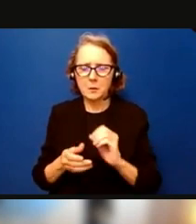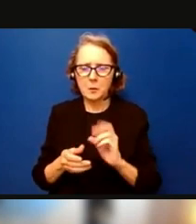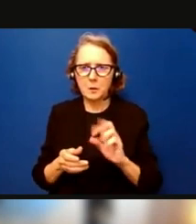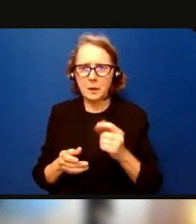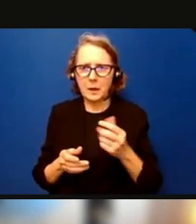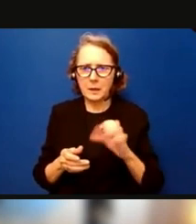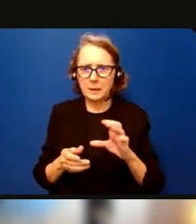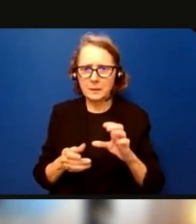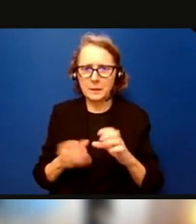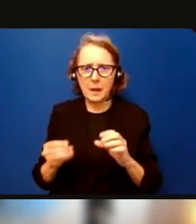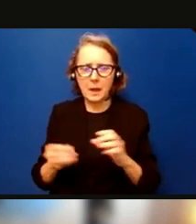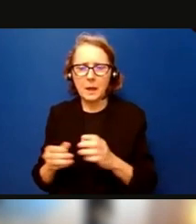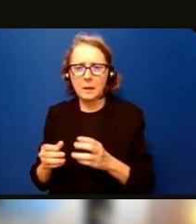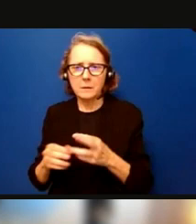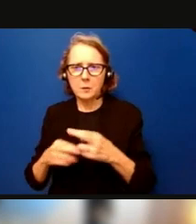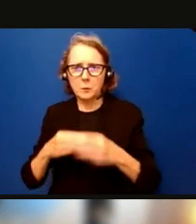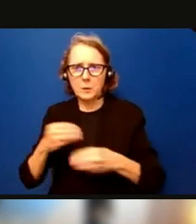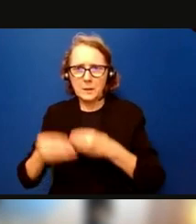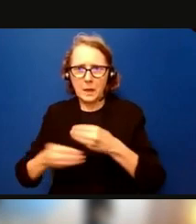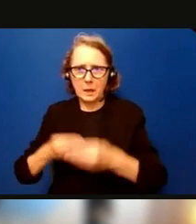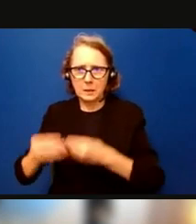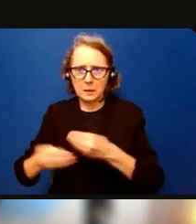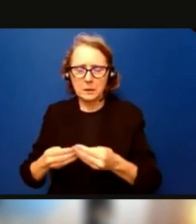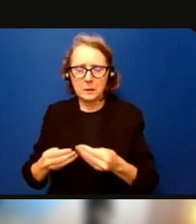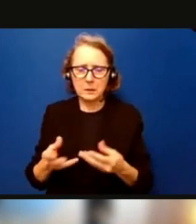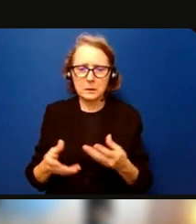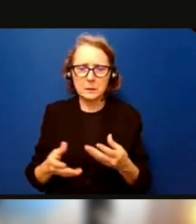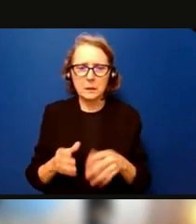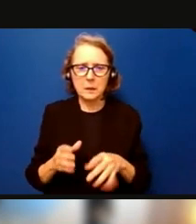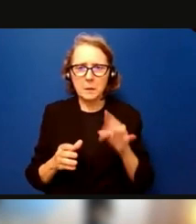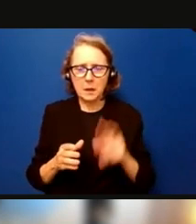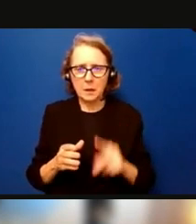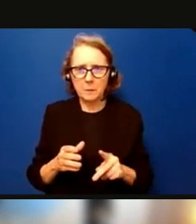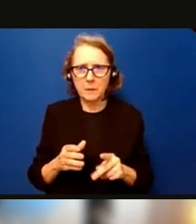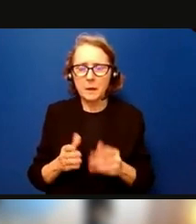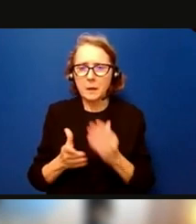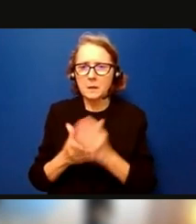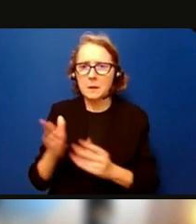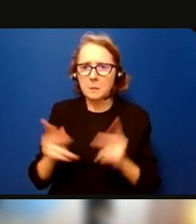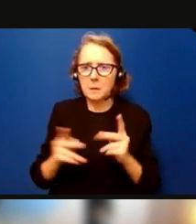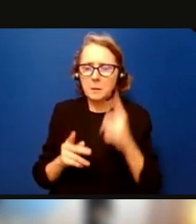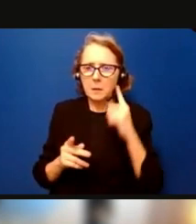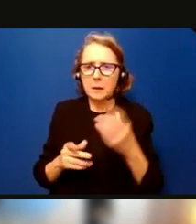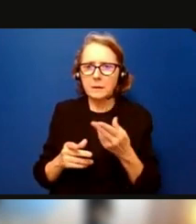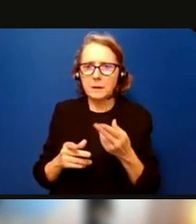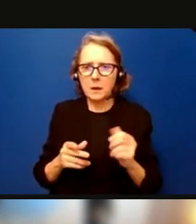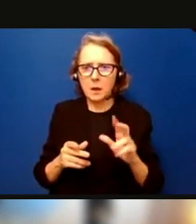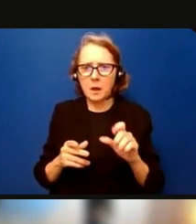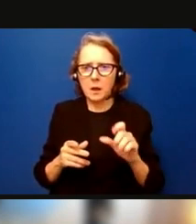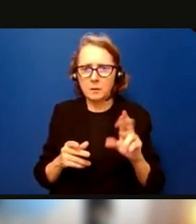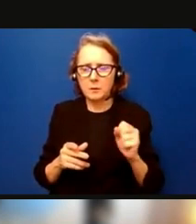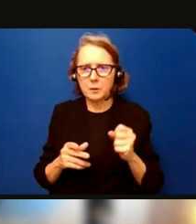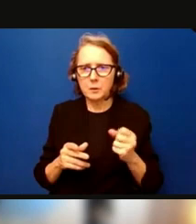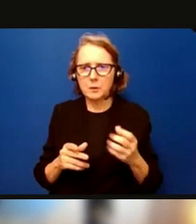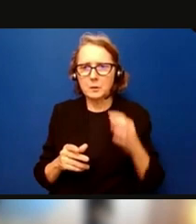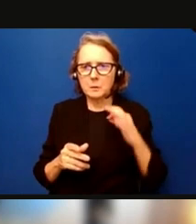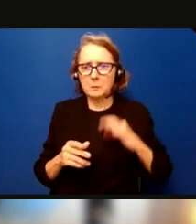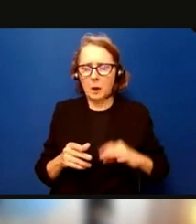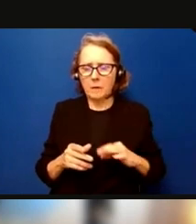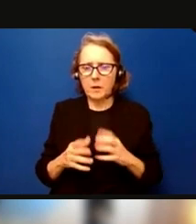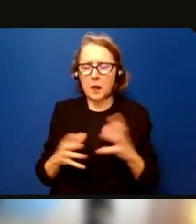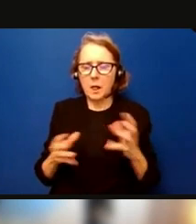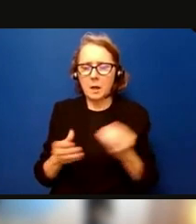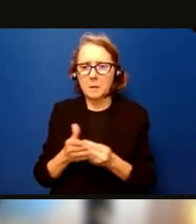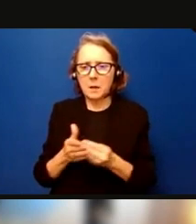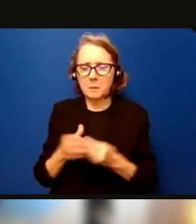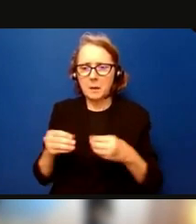commingled recycling. Some people think that the haulers make a lot of money off of selling that recycling or selling the compost,